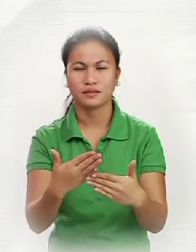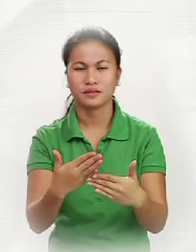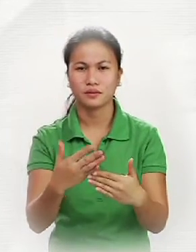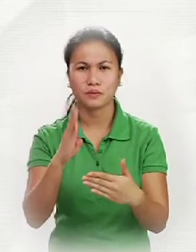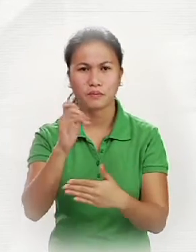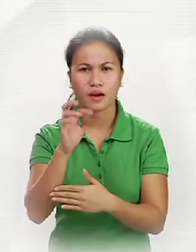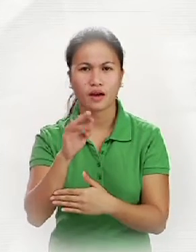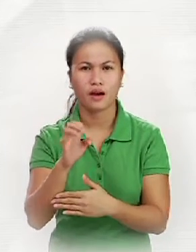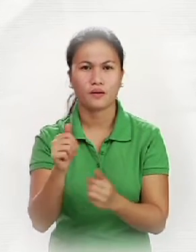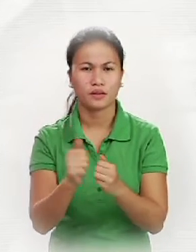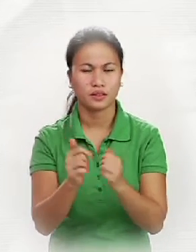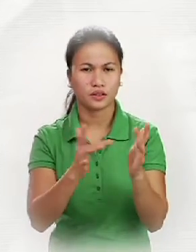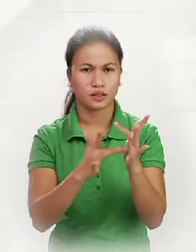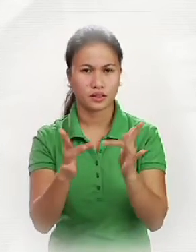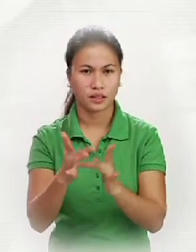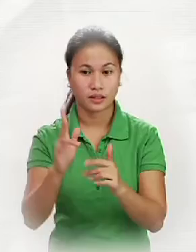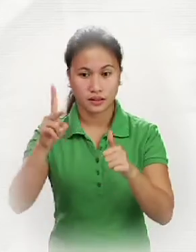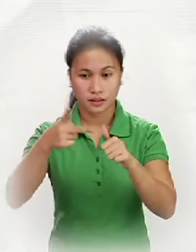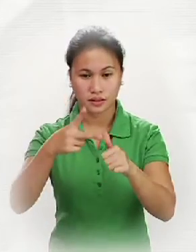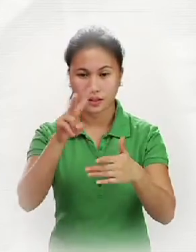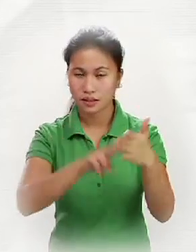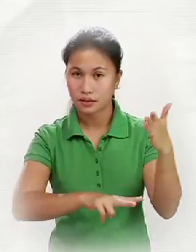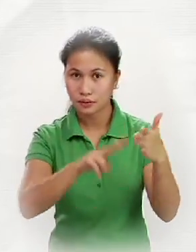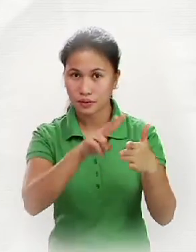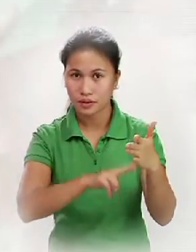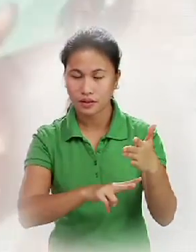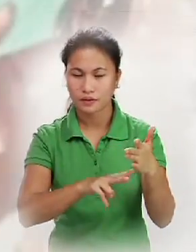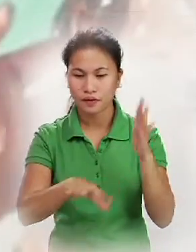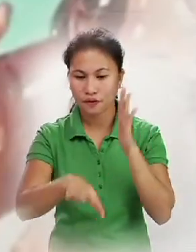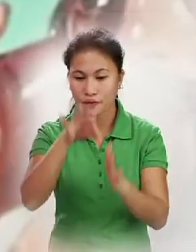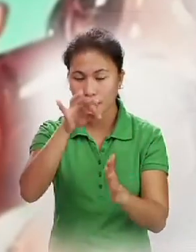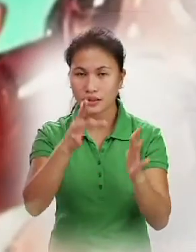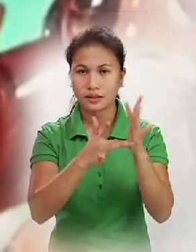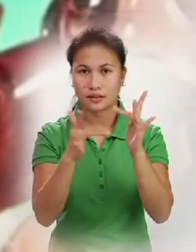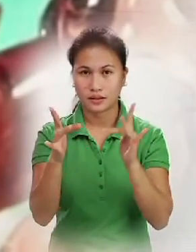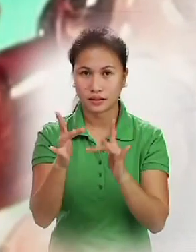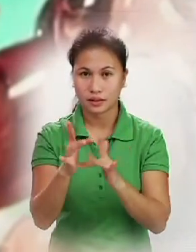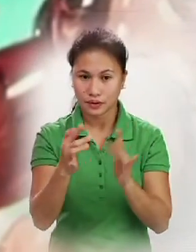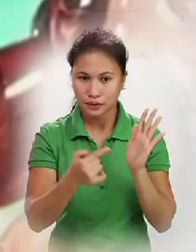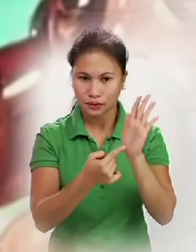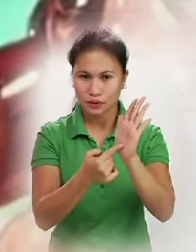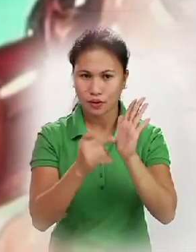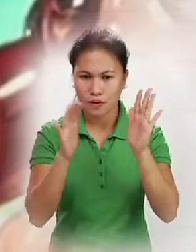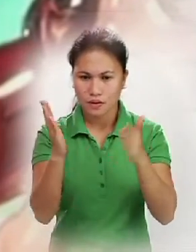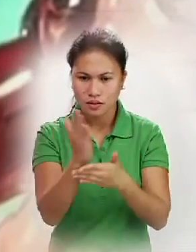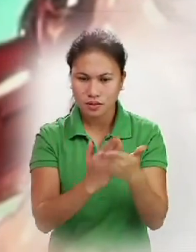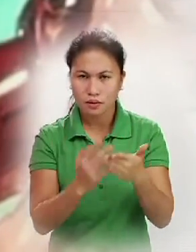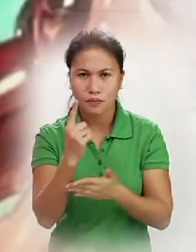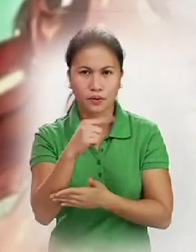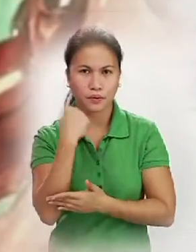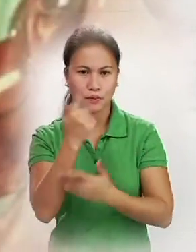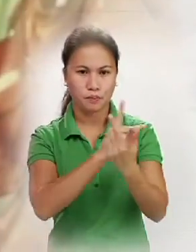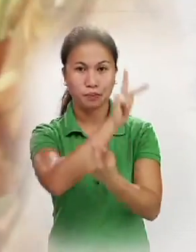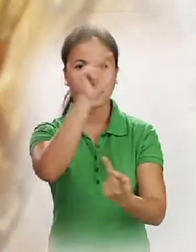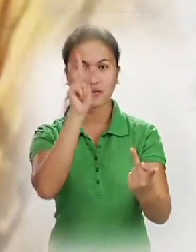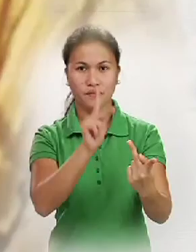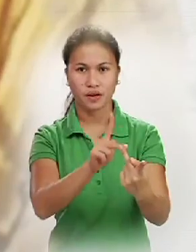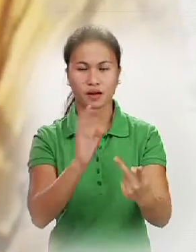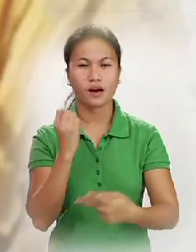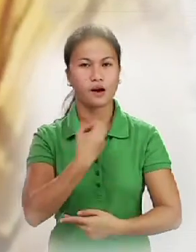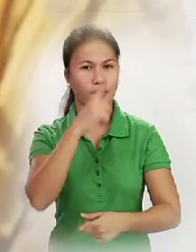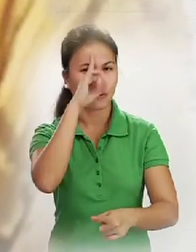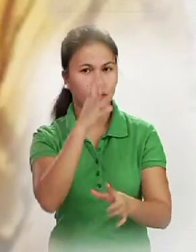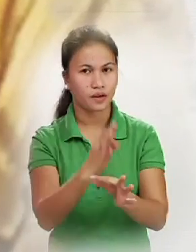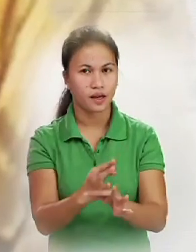second reading, we find Jesus being presented to us as someone who perfects our faith. He does